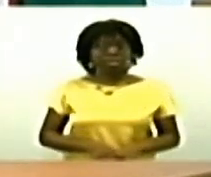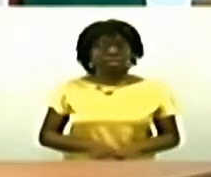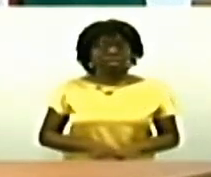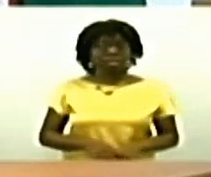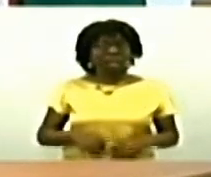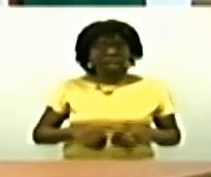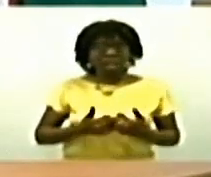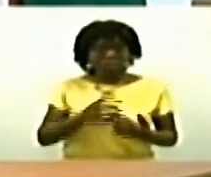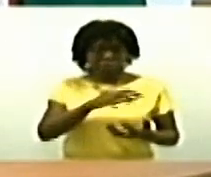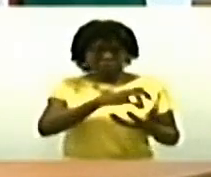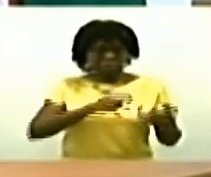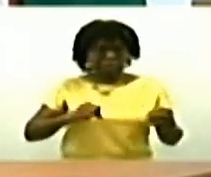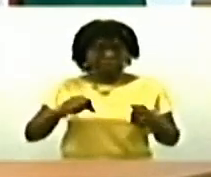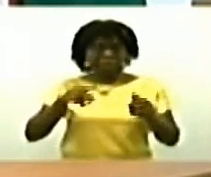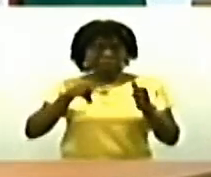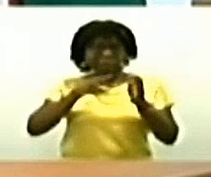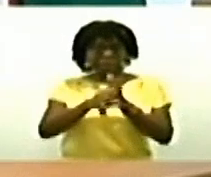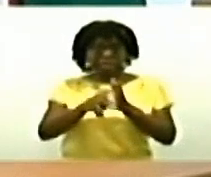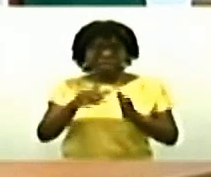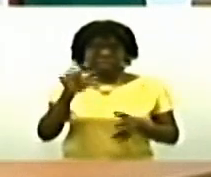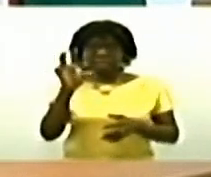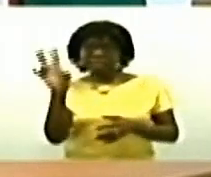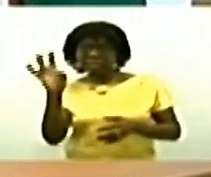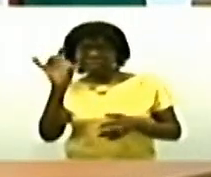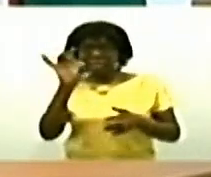How do you rape and murder a 7 or 8-year-old?